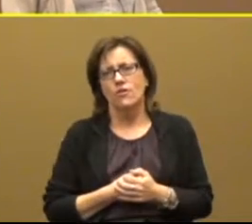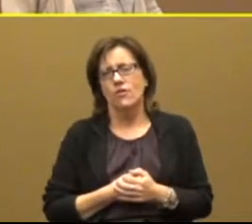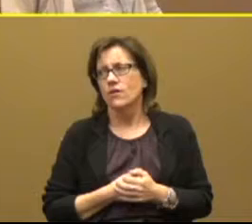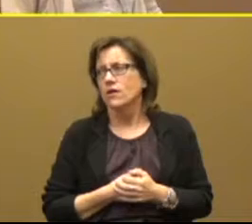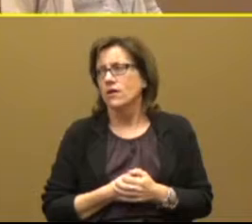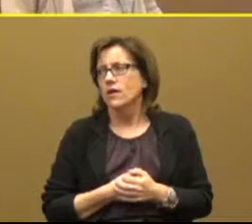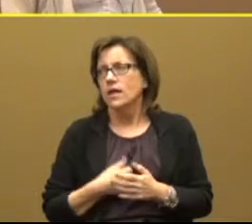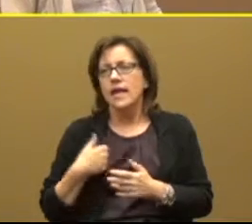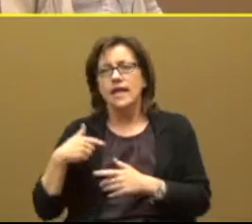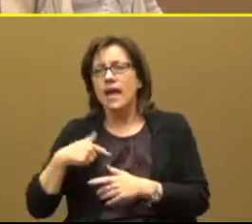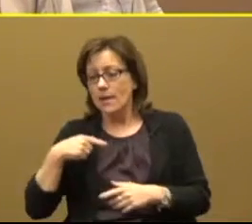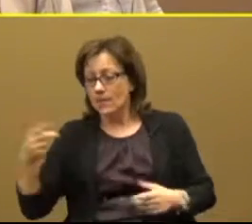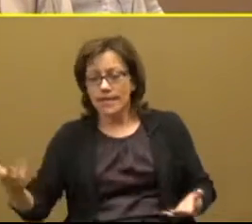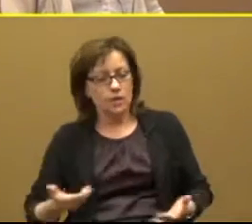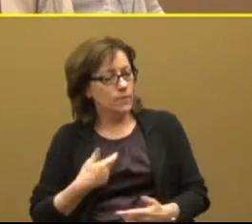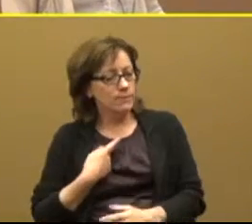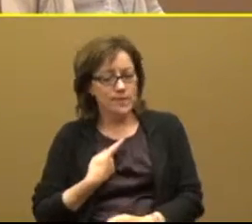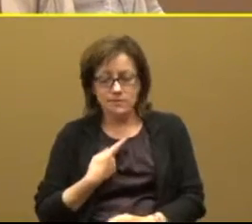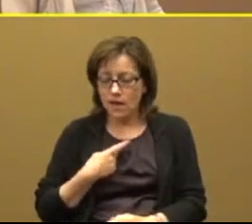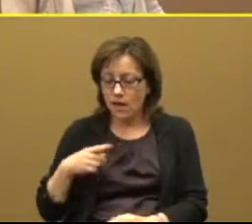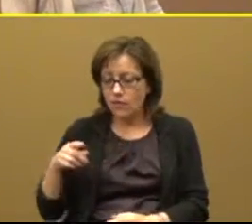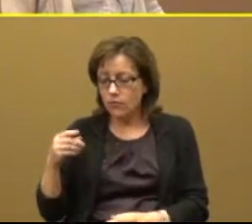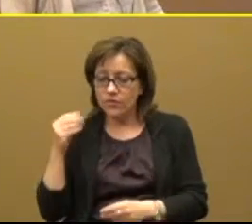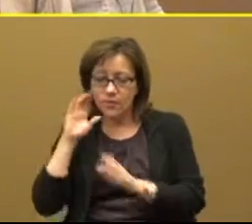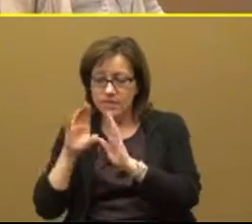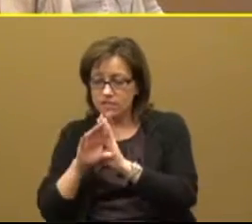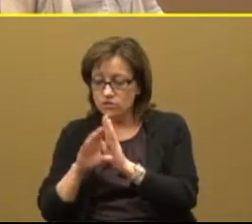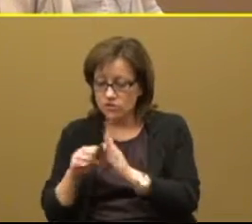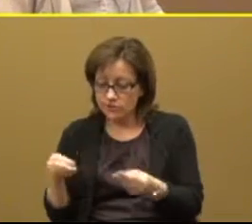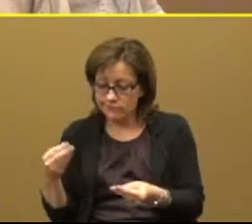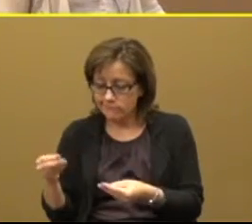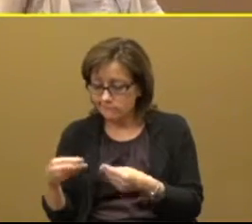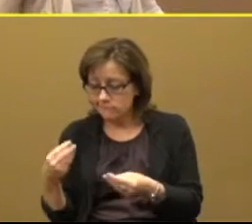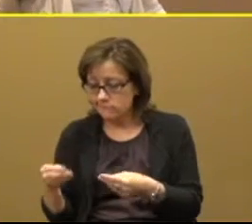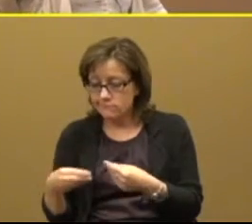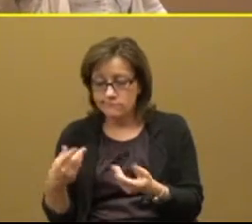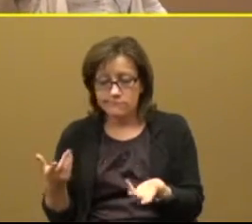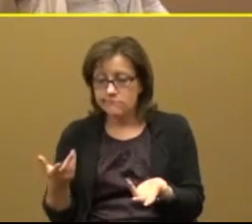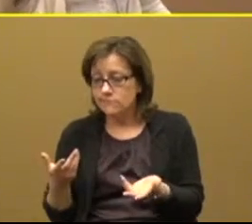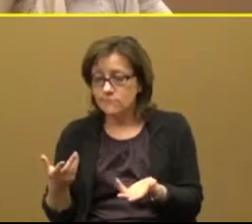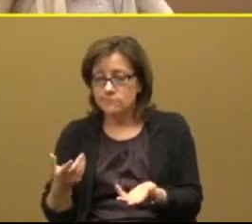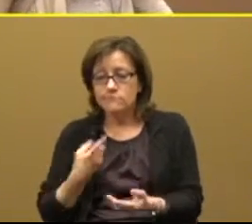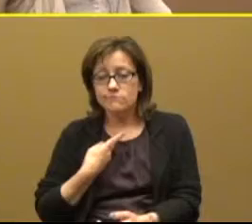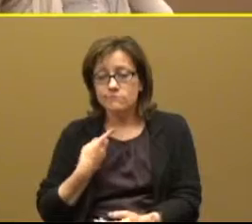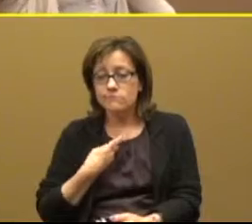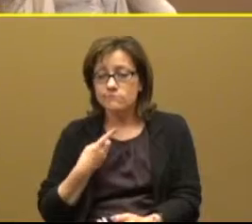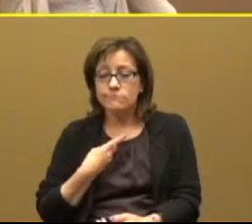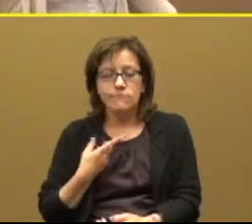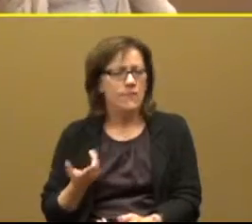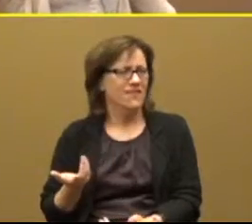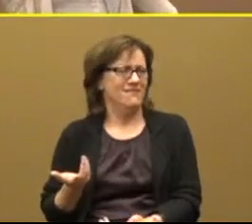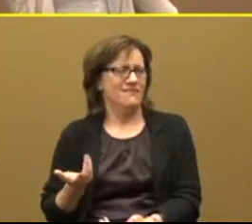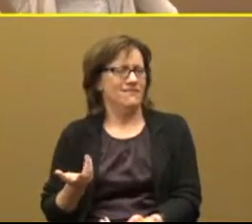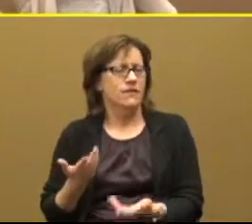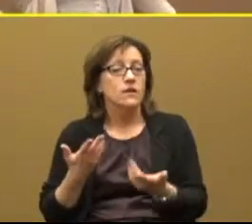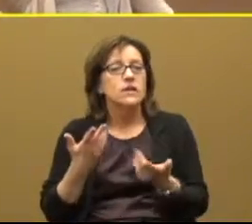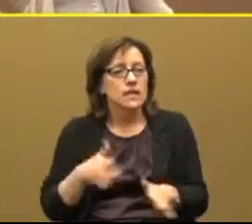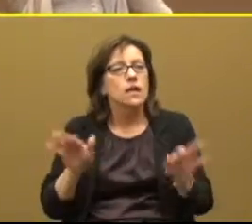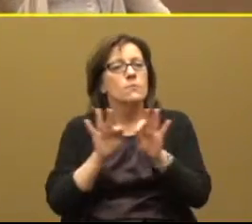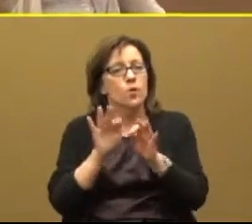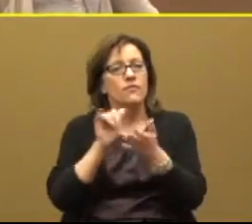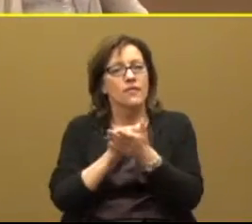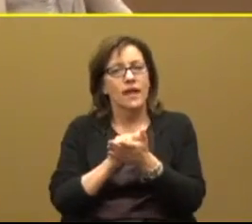stimming with my picture over here and not doing anything. So it's very important that that initiation during